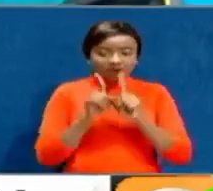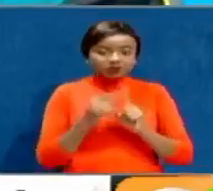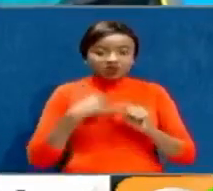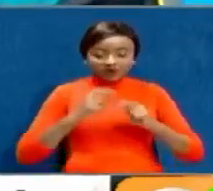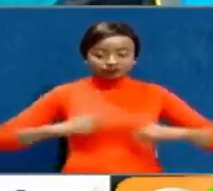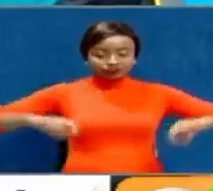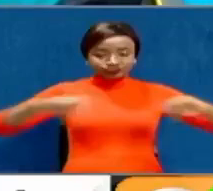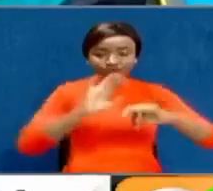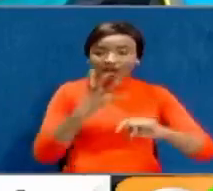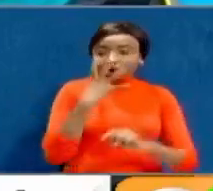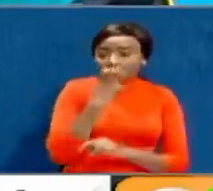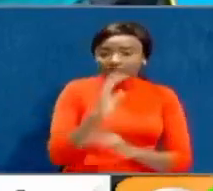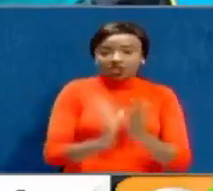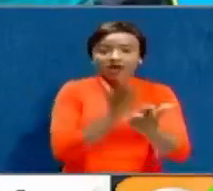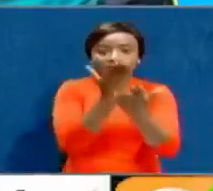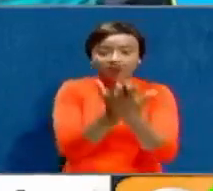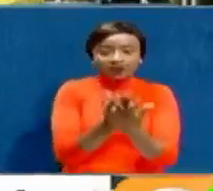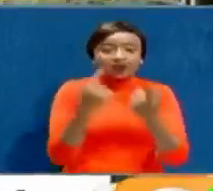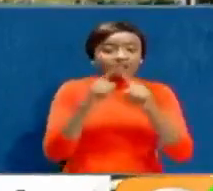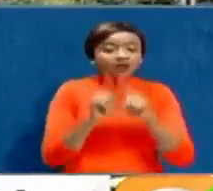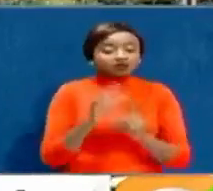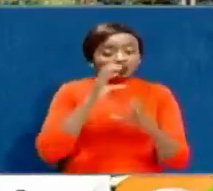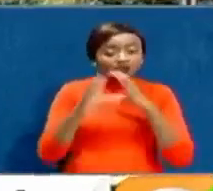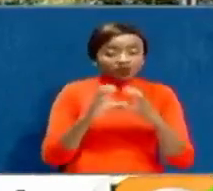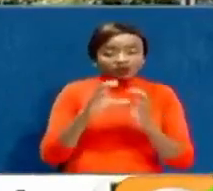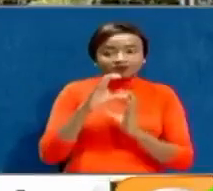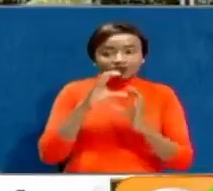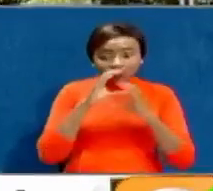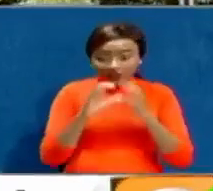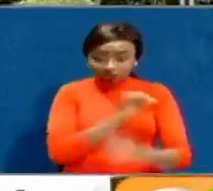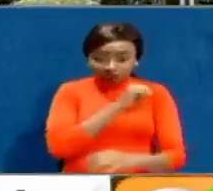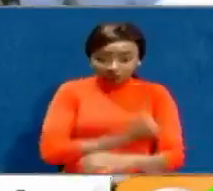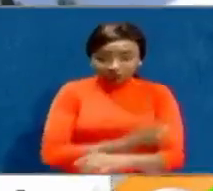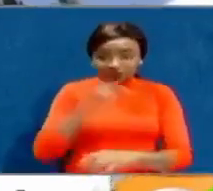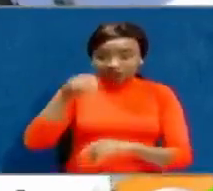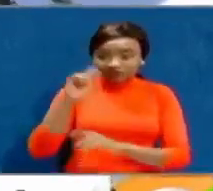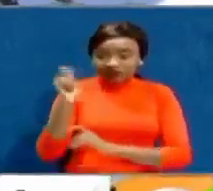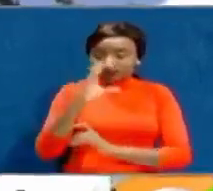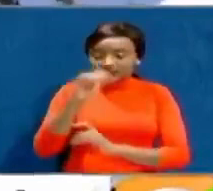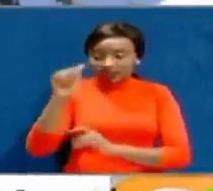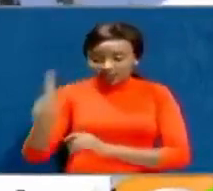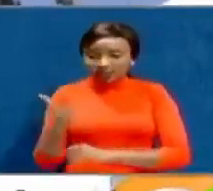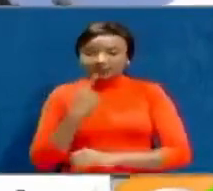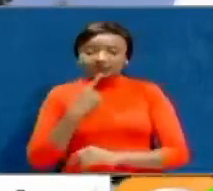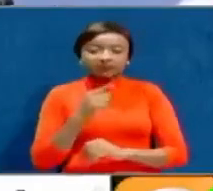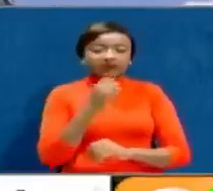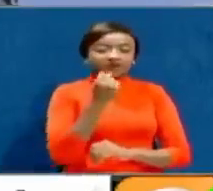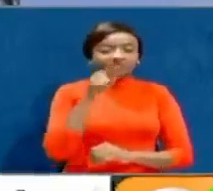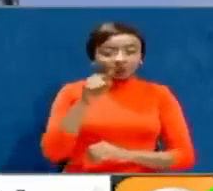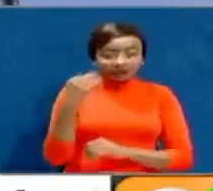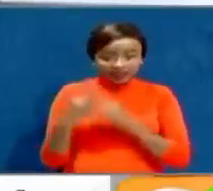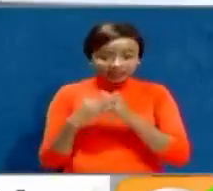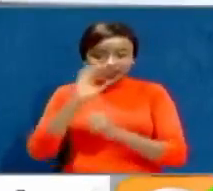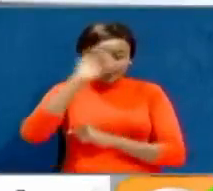year after Telkom Kenya appealed. According to the Communications Authority of Kenya, Telkom accounts for 5.8% of Kenyan